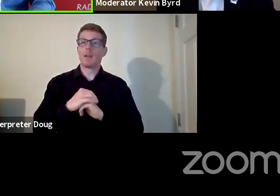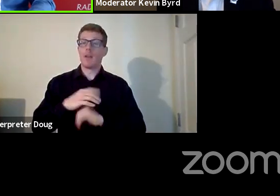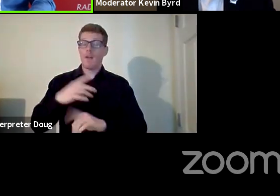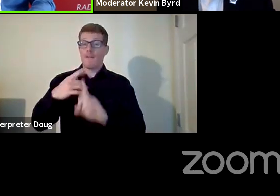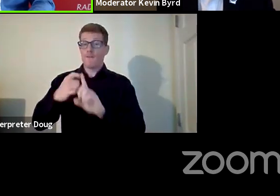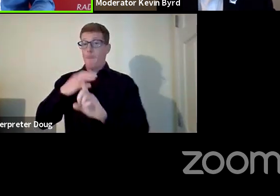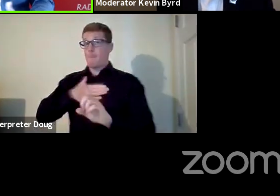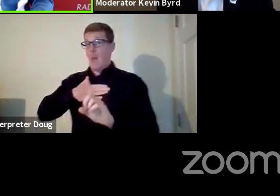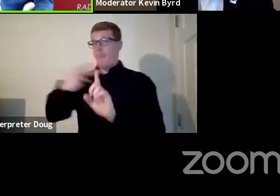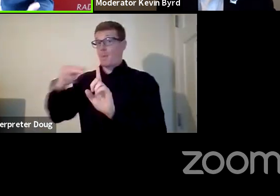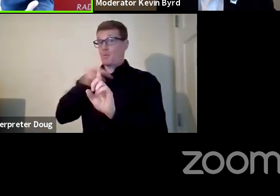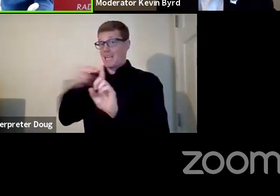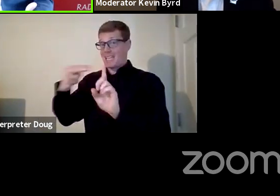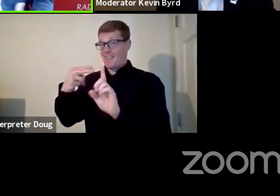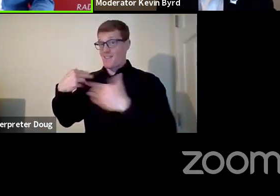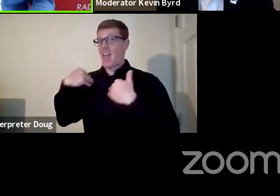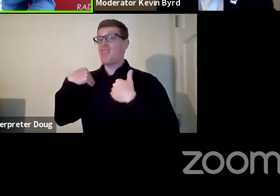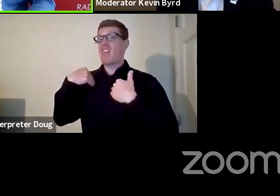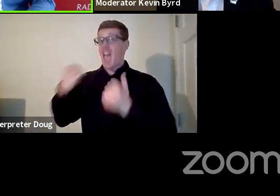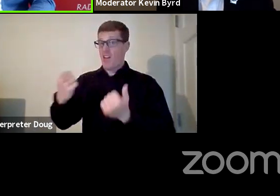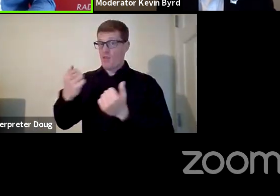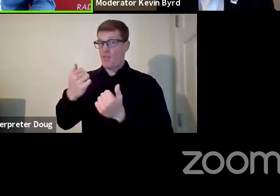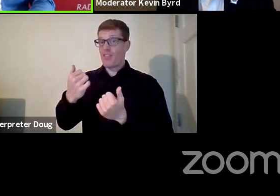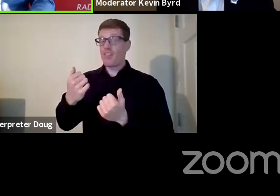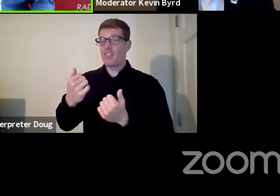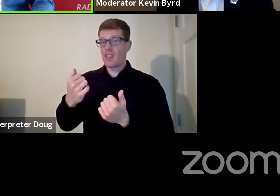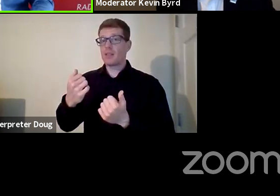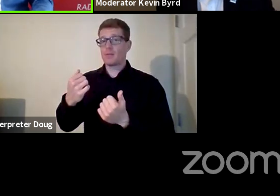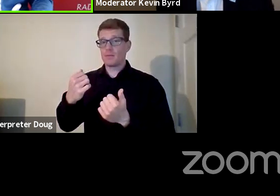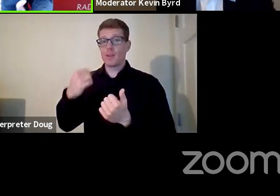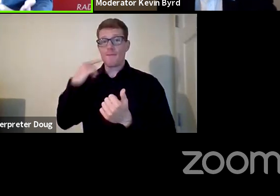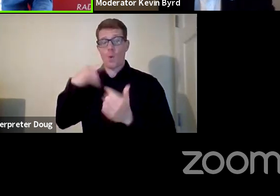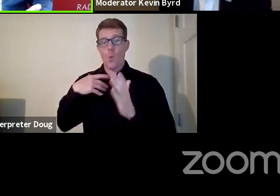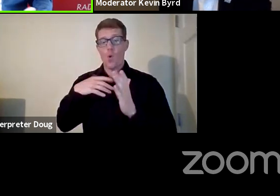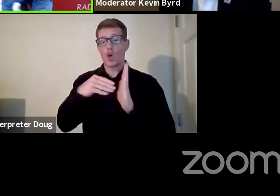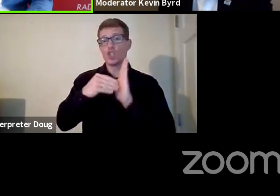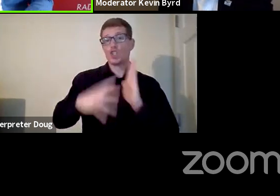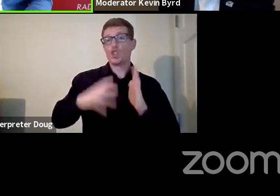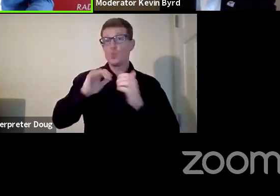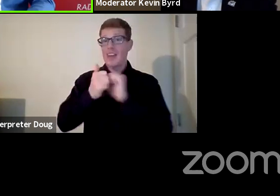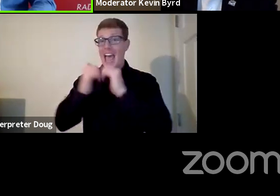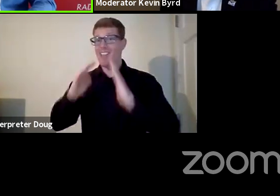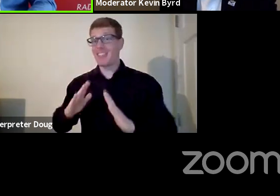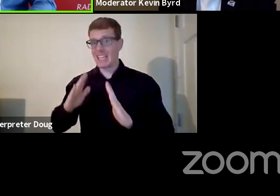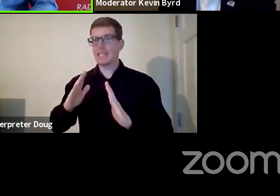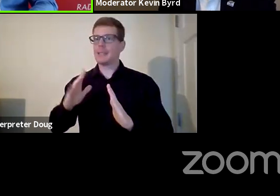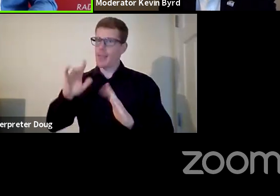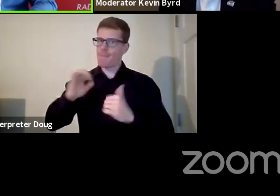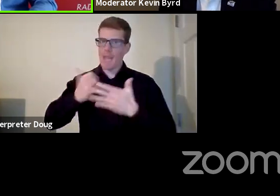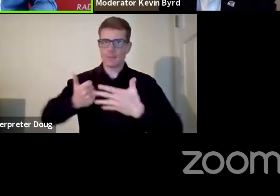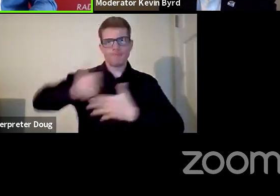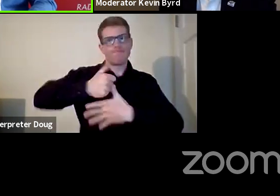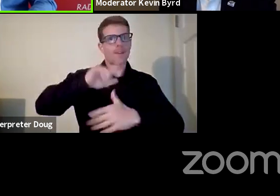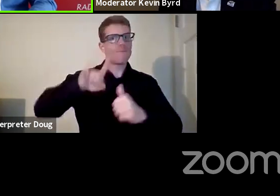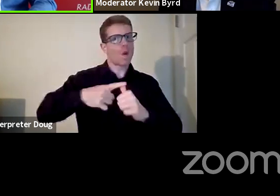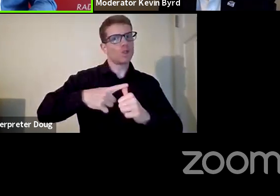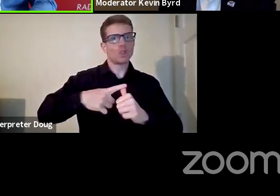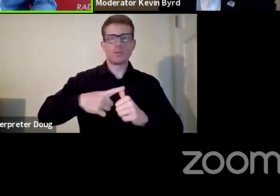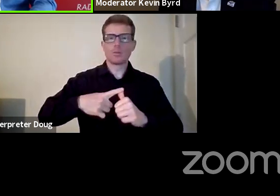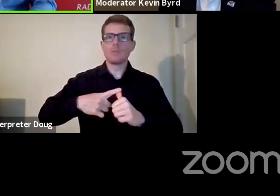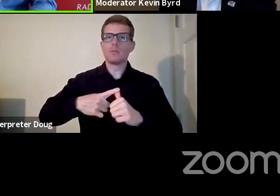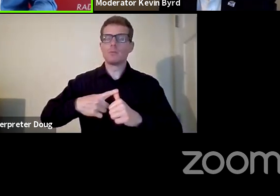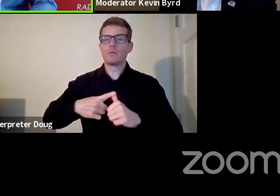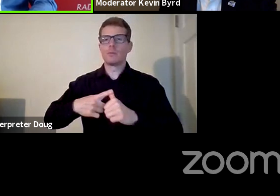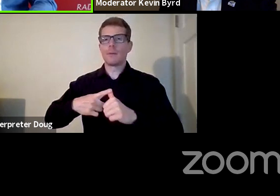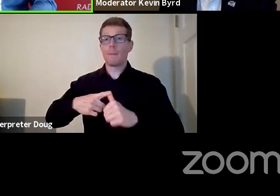our student athletes is first and foremost. Do I think that we will have some form of athletics in the fall?